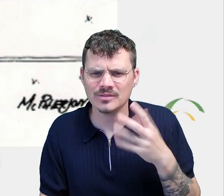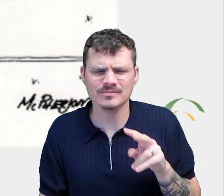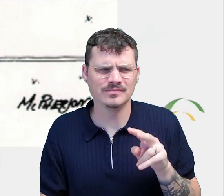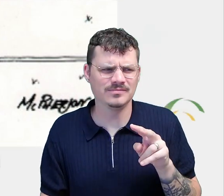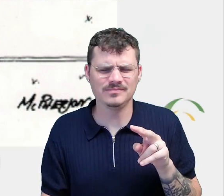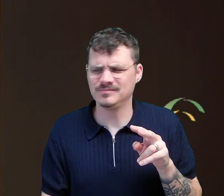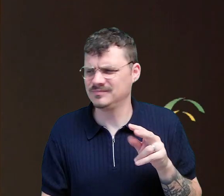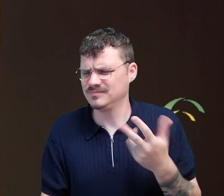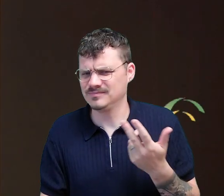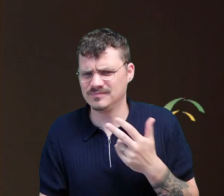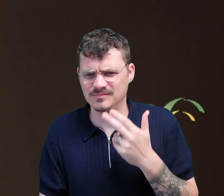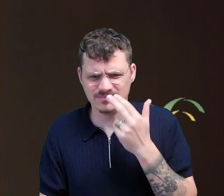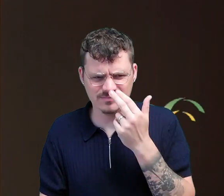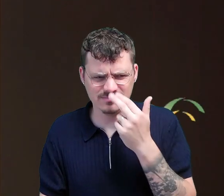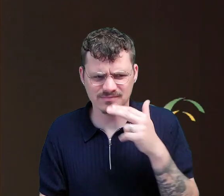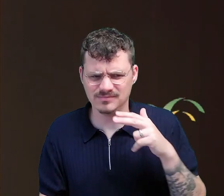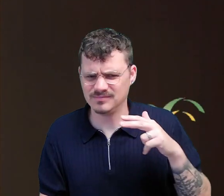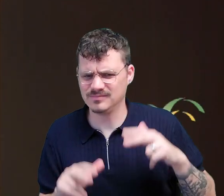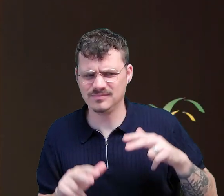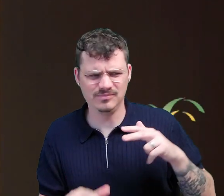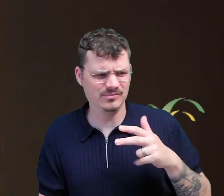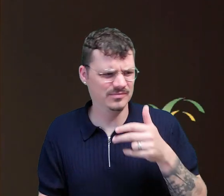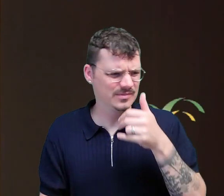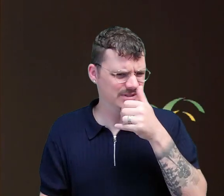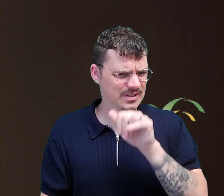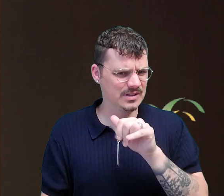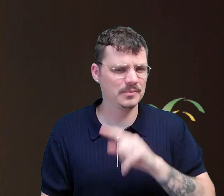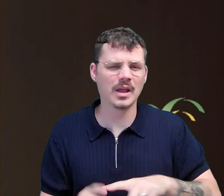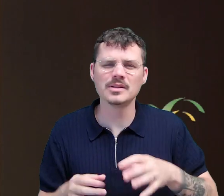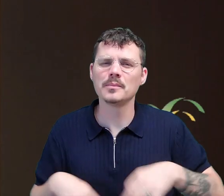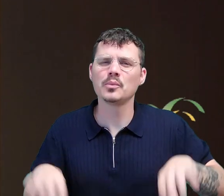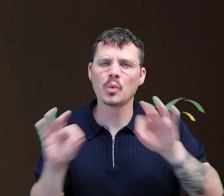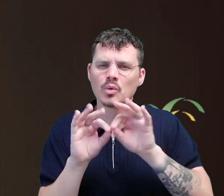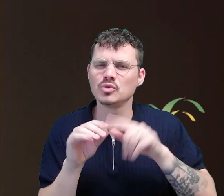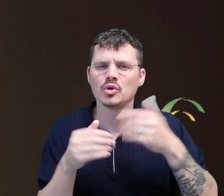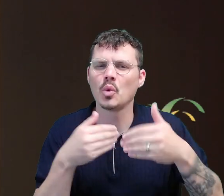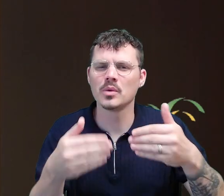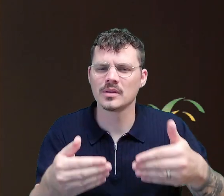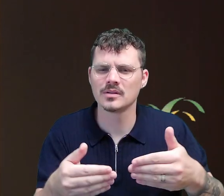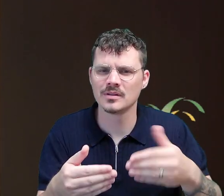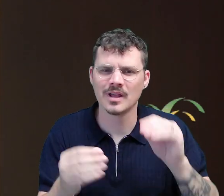blush to be a little funny, a little awkward, a little silly, but it's important to go with it.